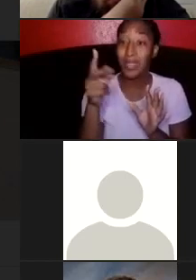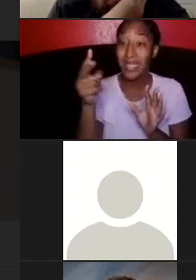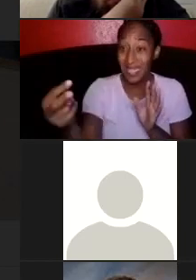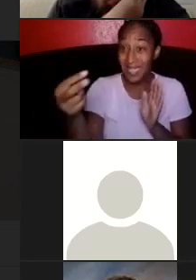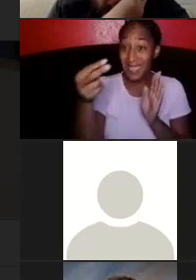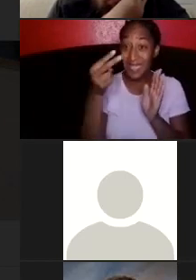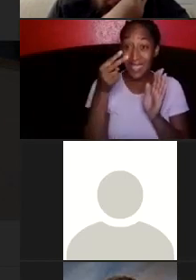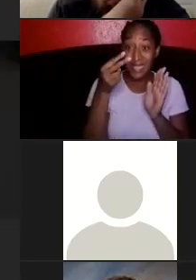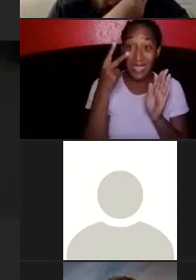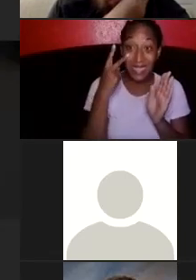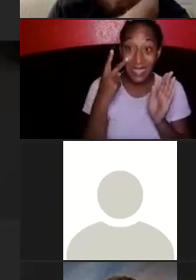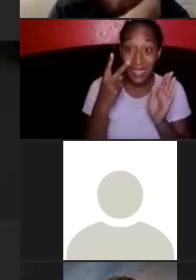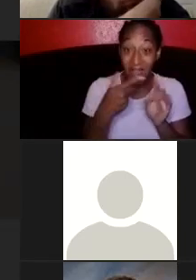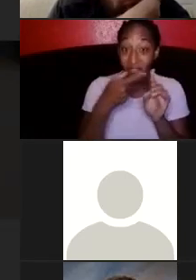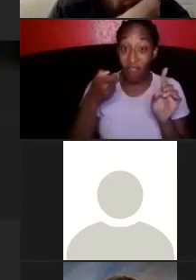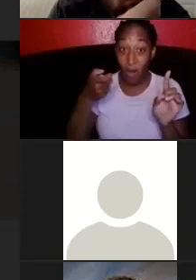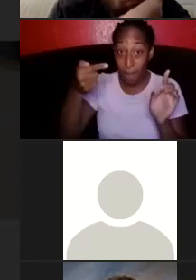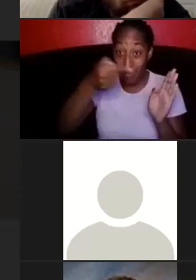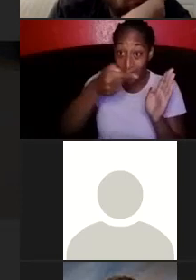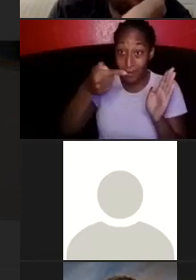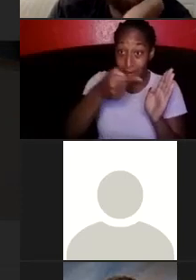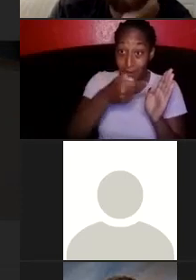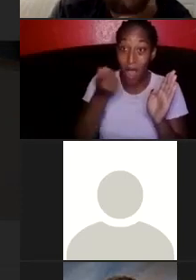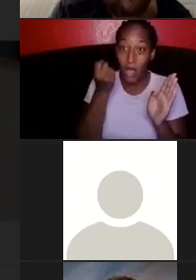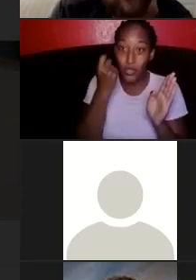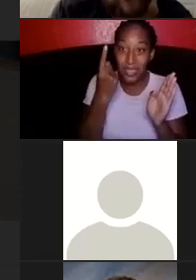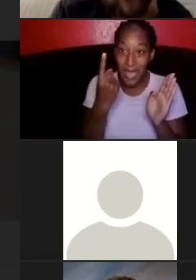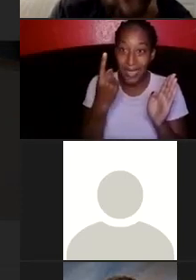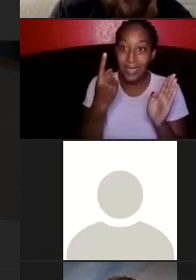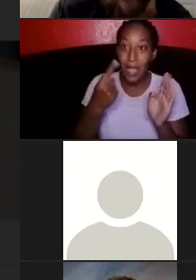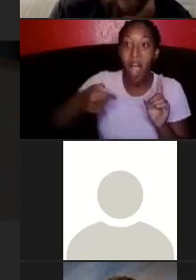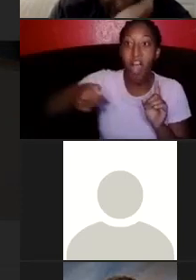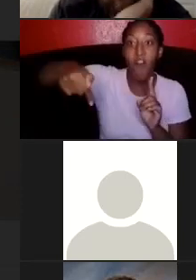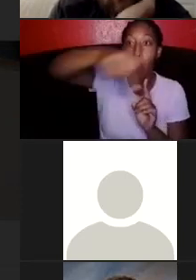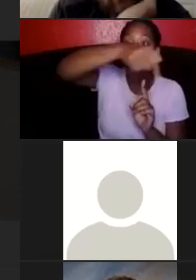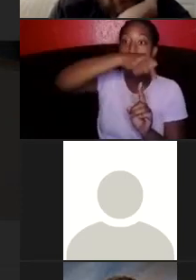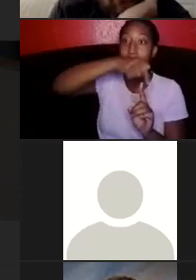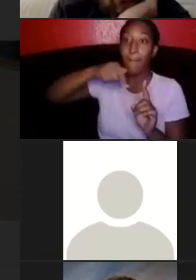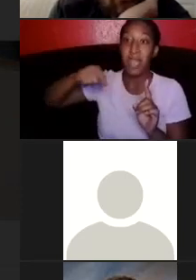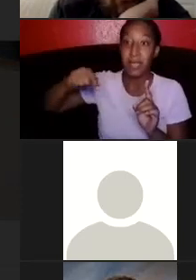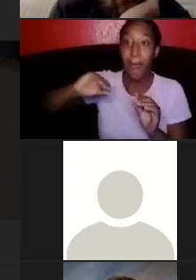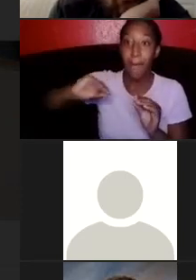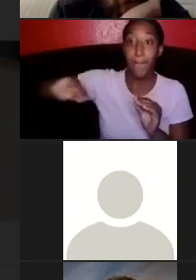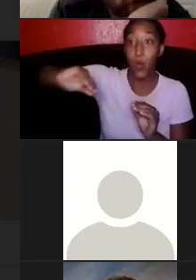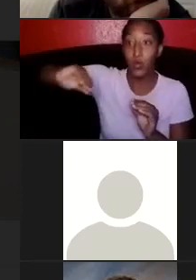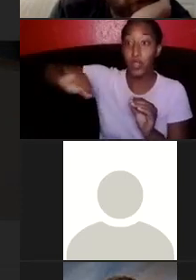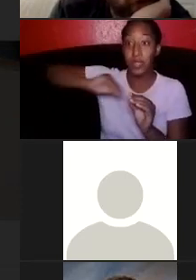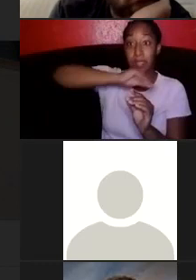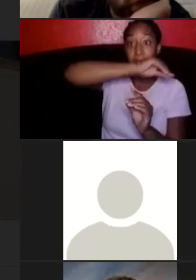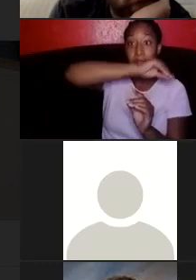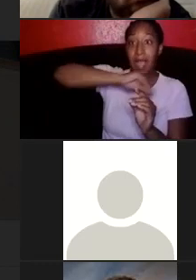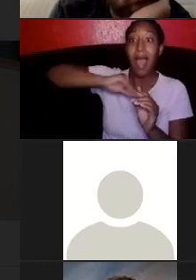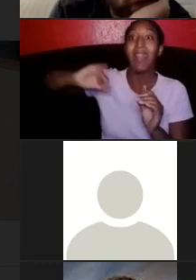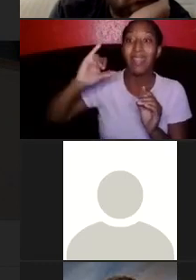idea of orbit motion is, is pretty important. And not only that, it's a